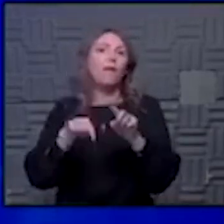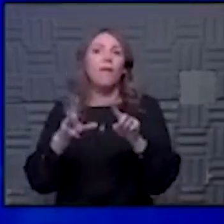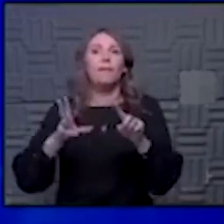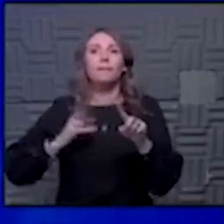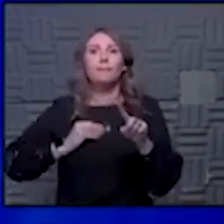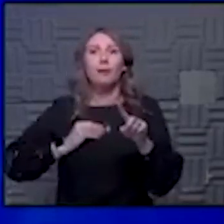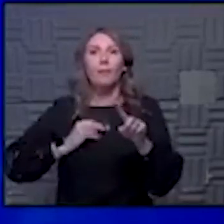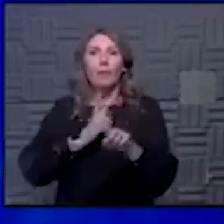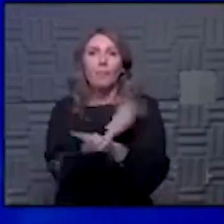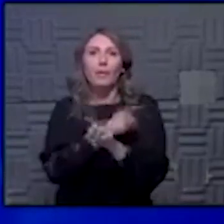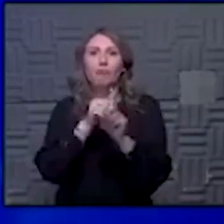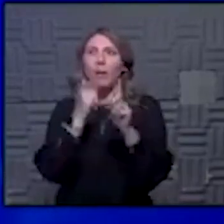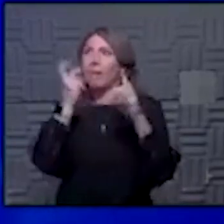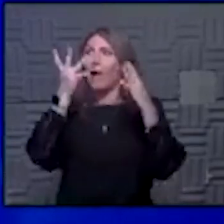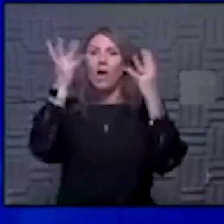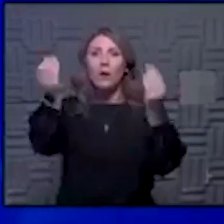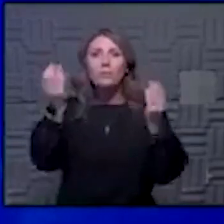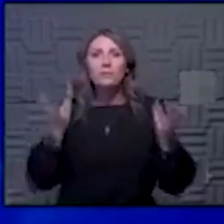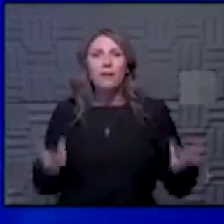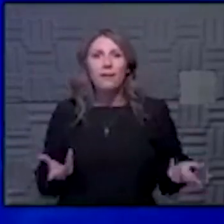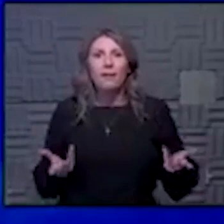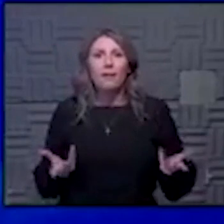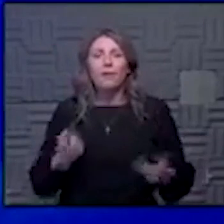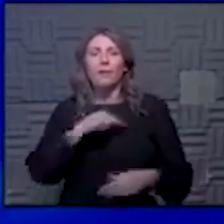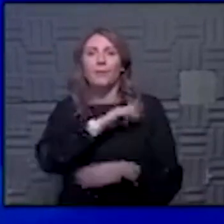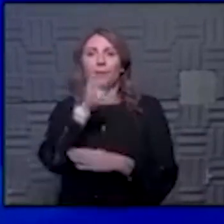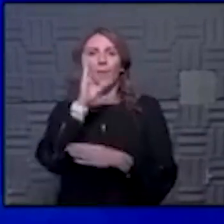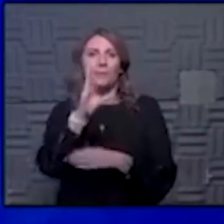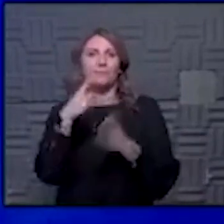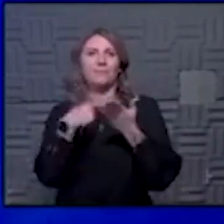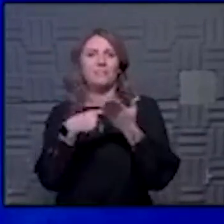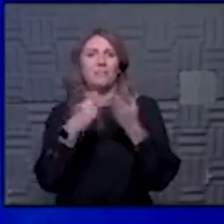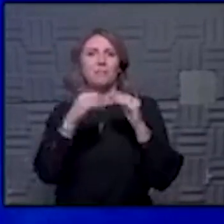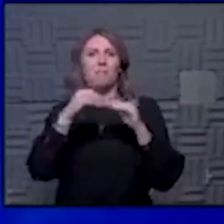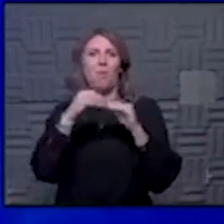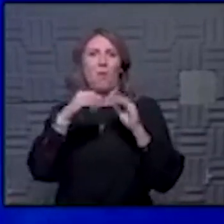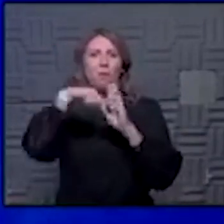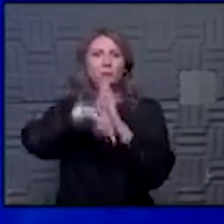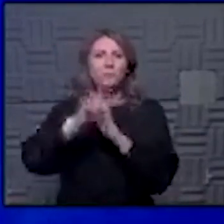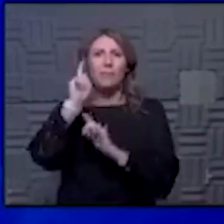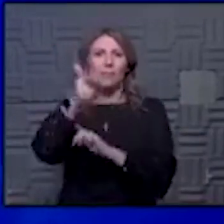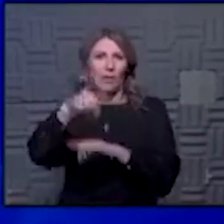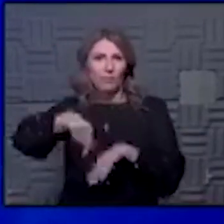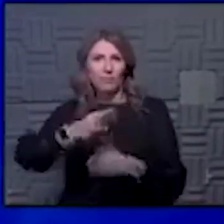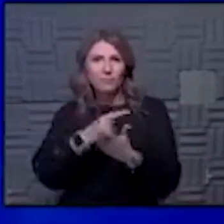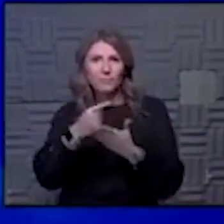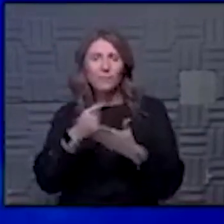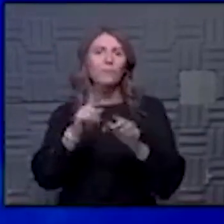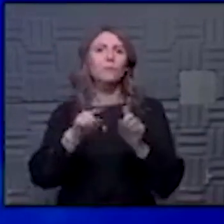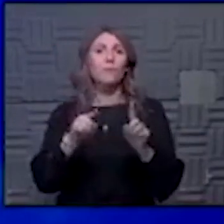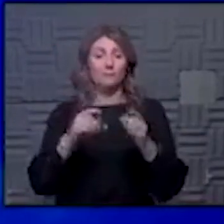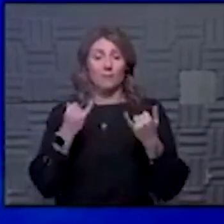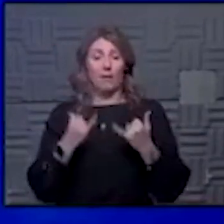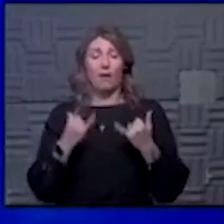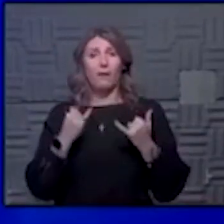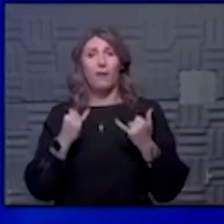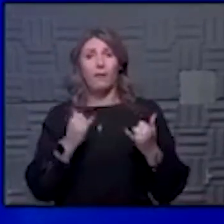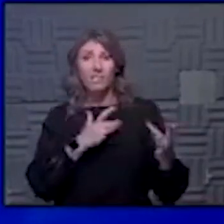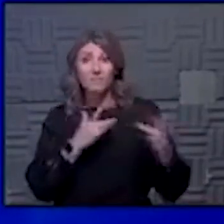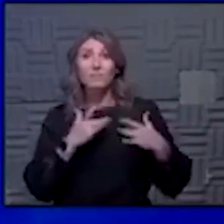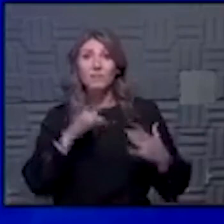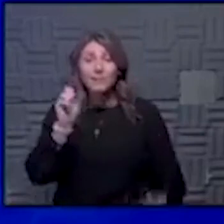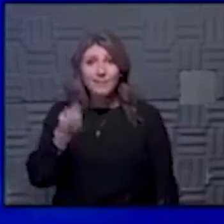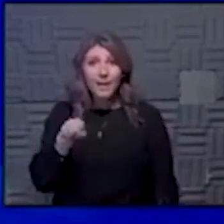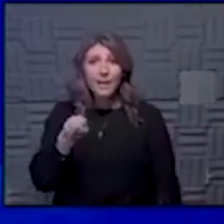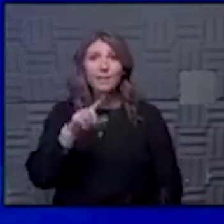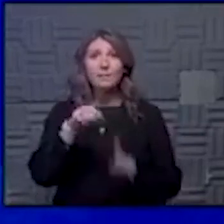in from the outside, and I think we're going to talk more about that later in the week. But right now, it is a concern for us,